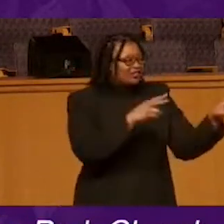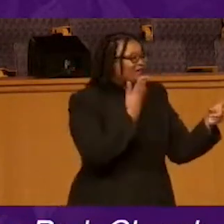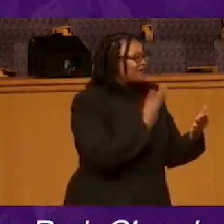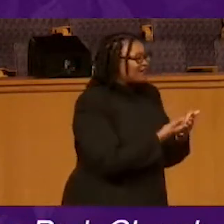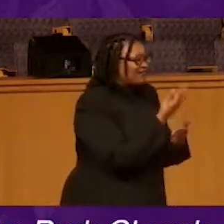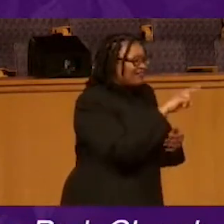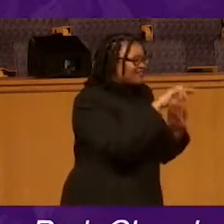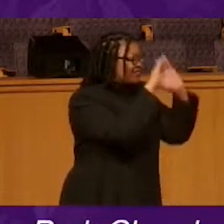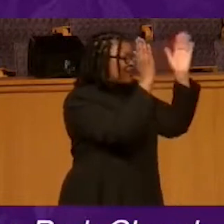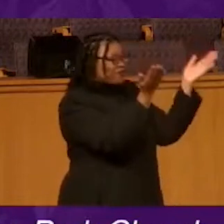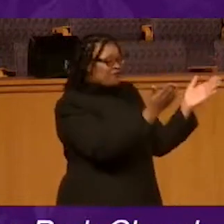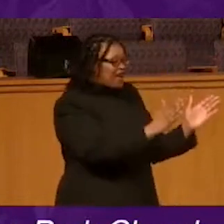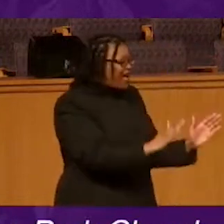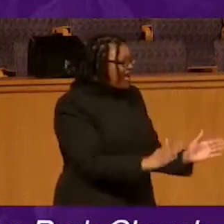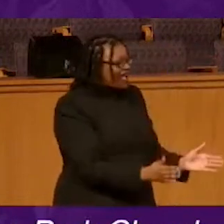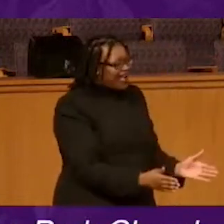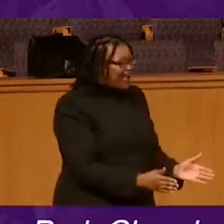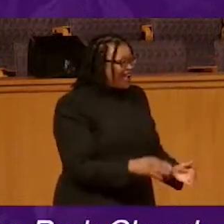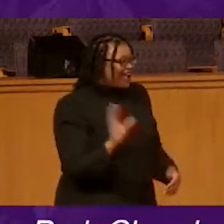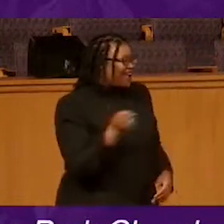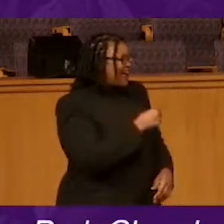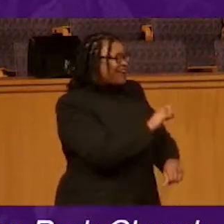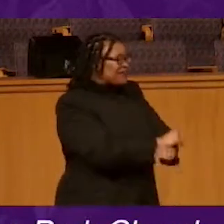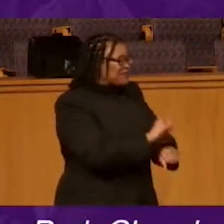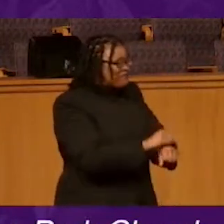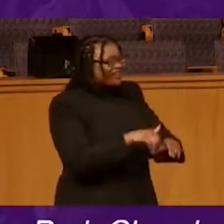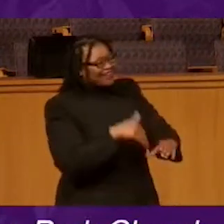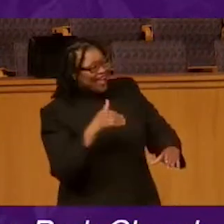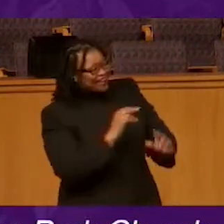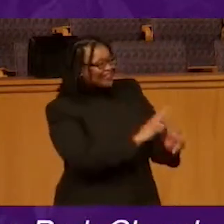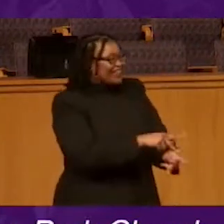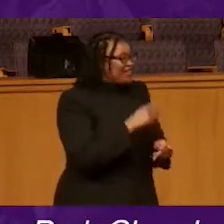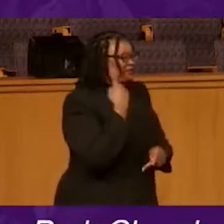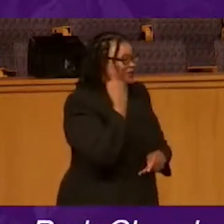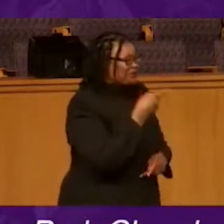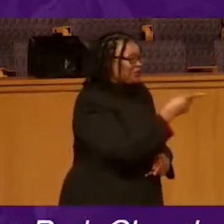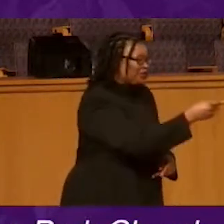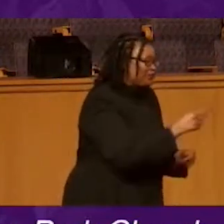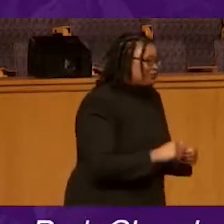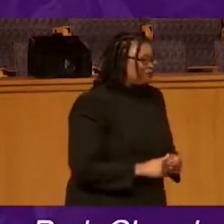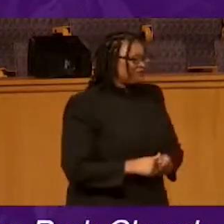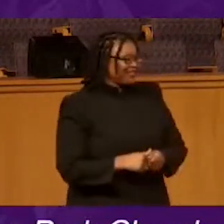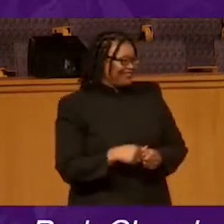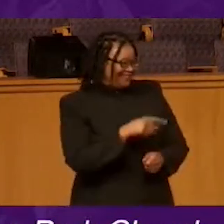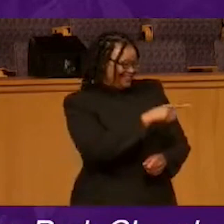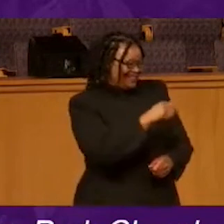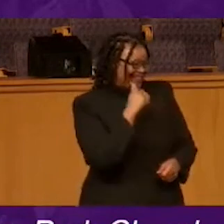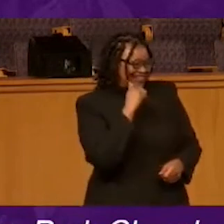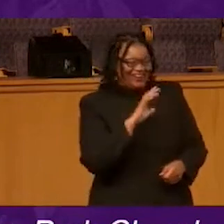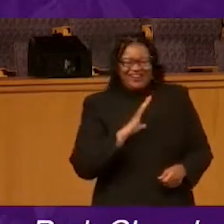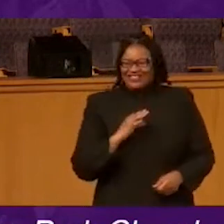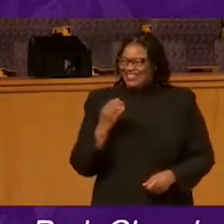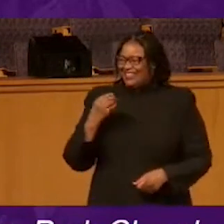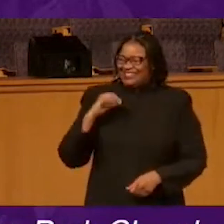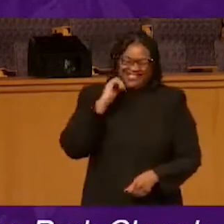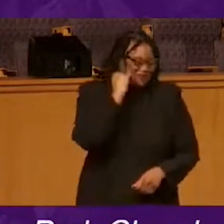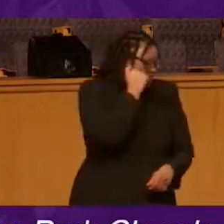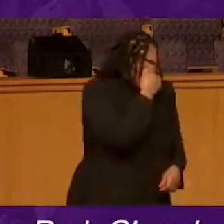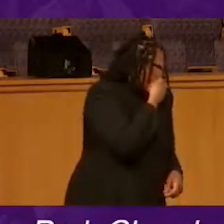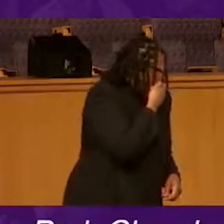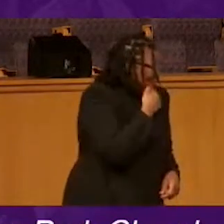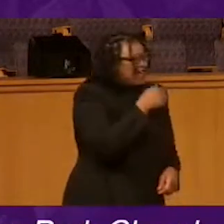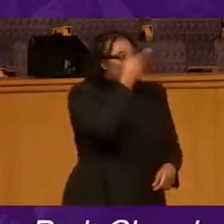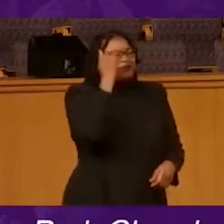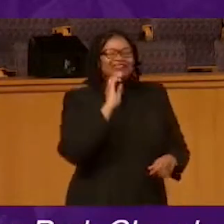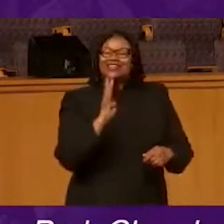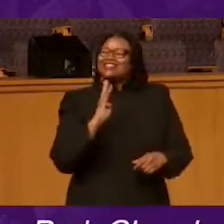still fine. Got me working out, trying to keep up. My daughter Carson, she's getting embarrassed because we talk about